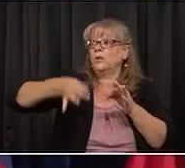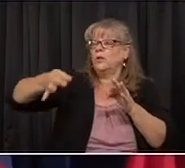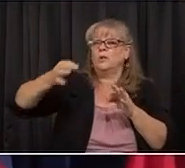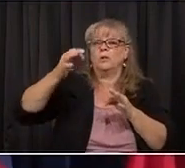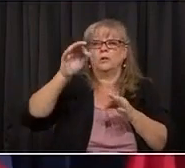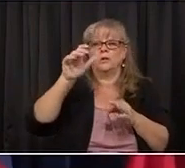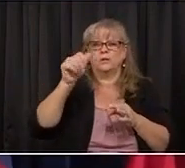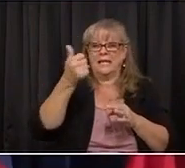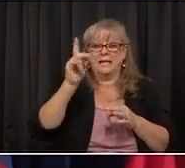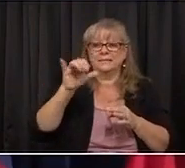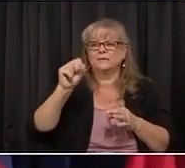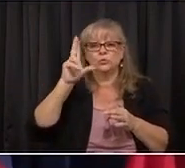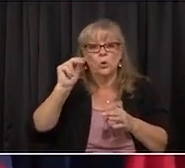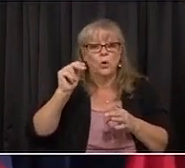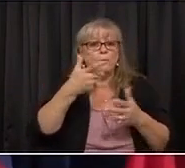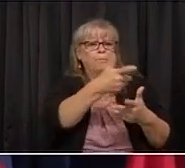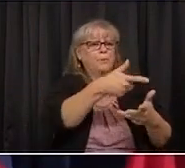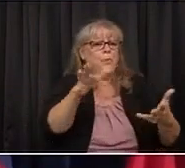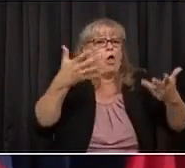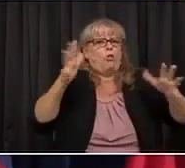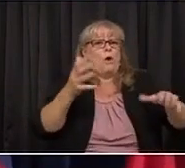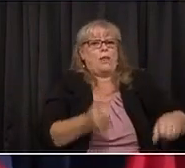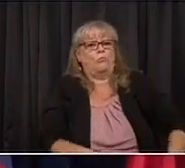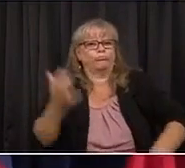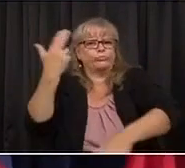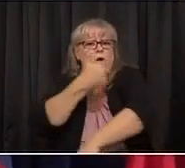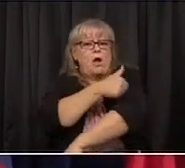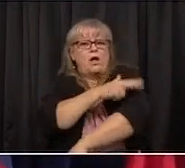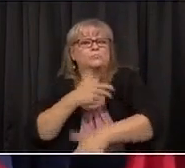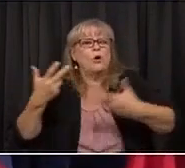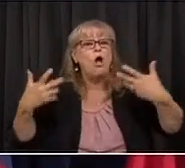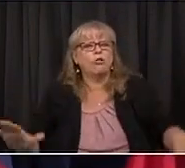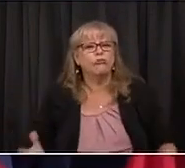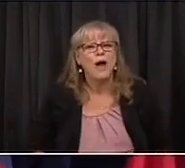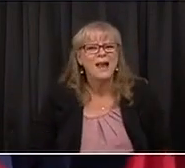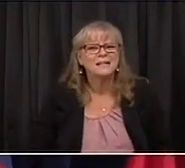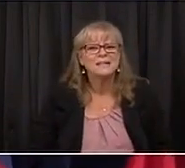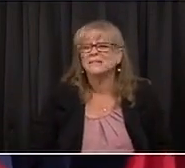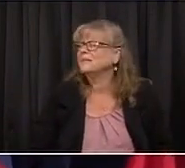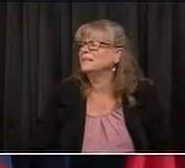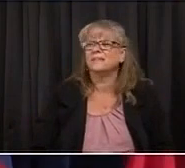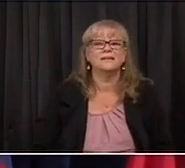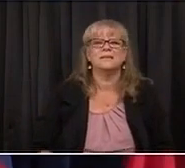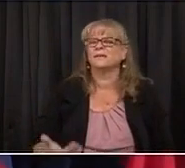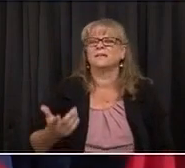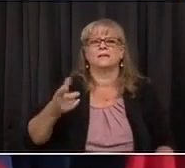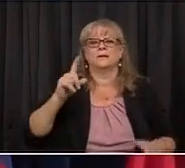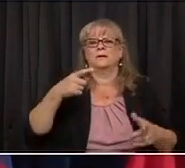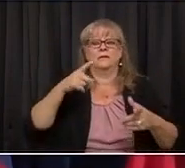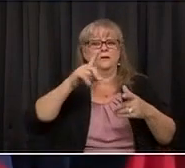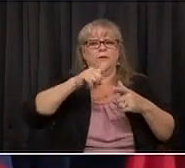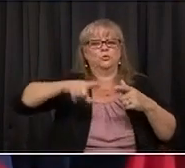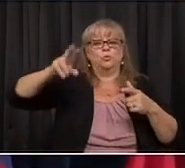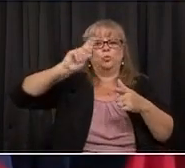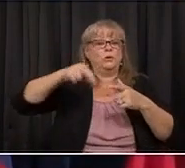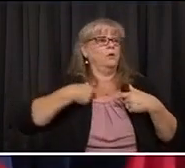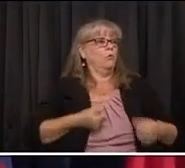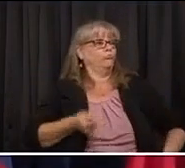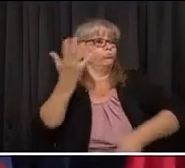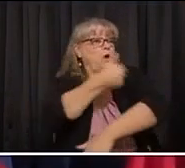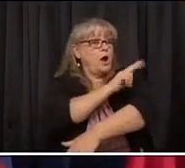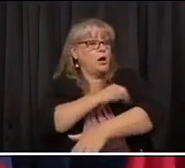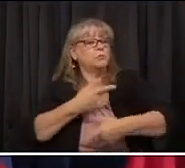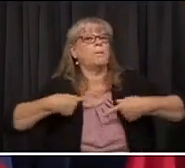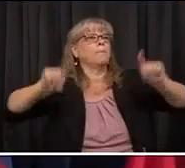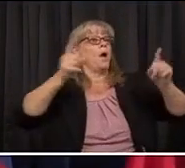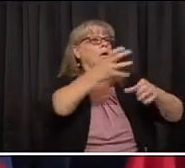better after 10 days. In most cases, right? Maybe a few, you're at the tail end, but you're usually at one of the 2. By the way,